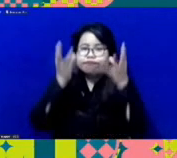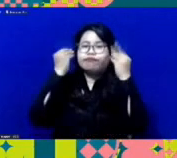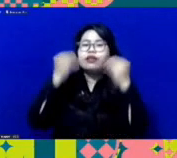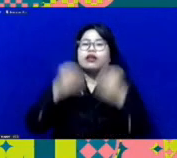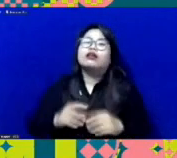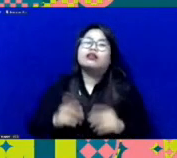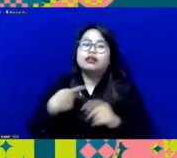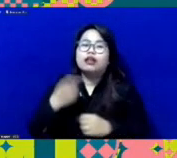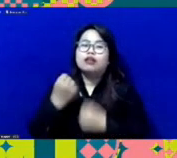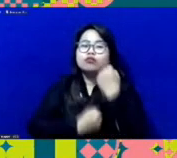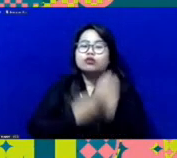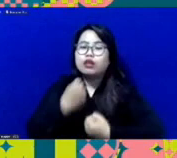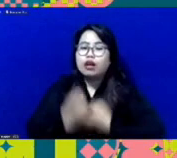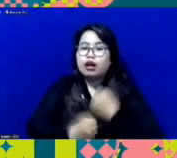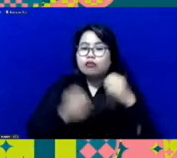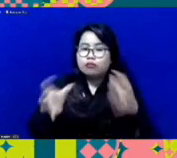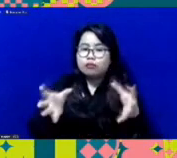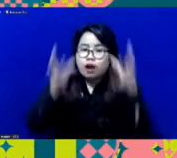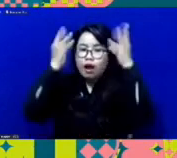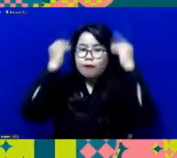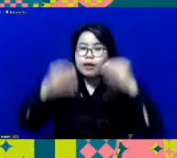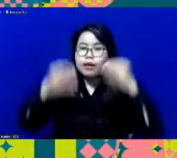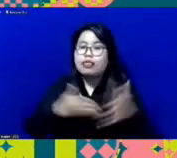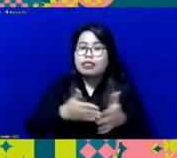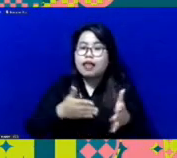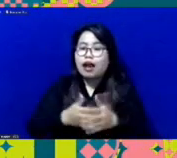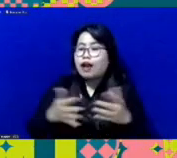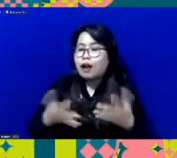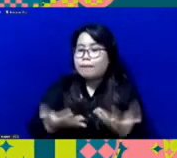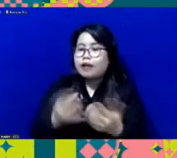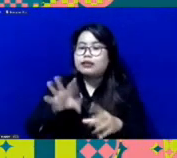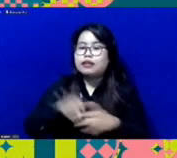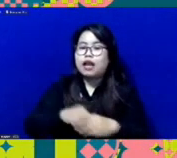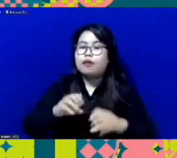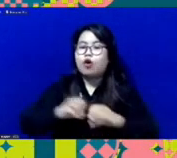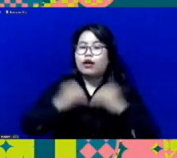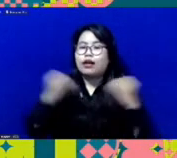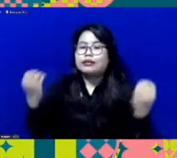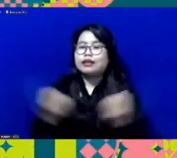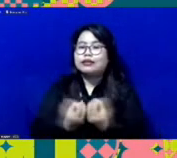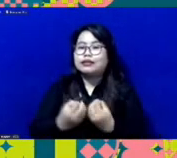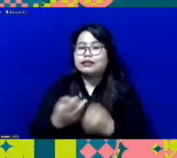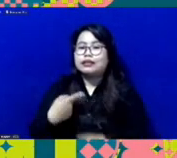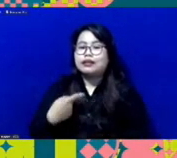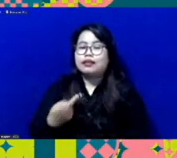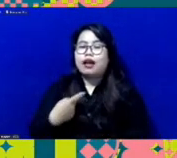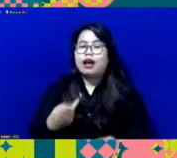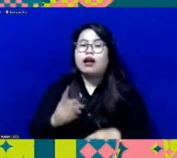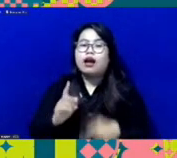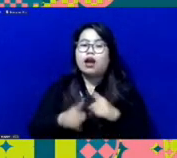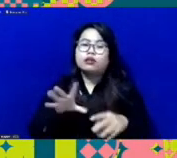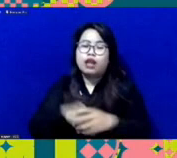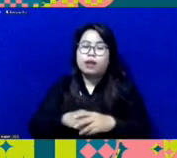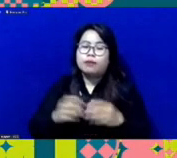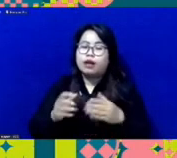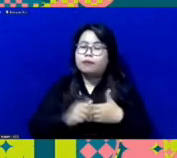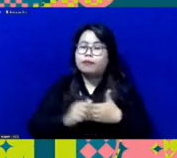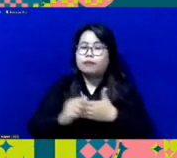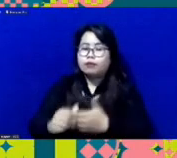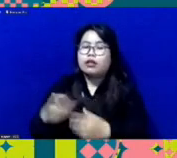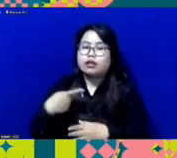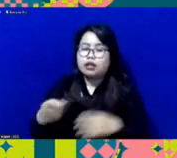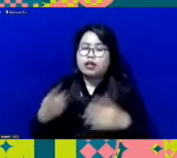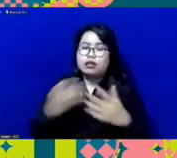is the challenge in our organization, in our people, in our leadership, and how to create something at the